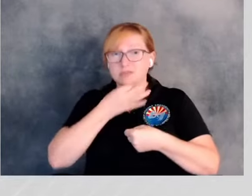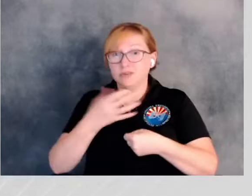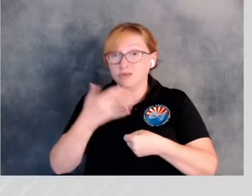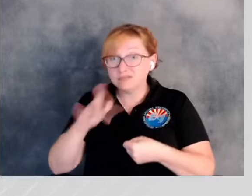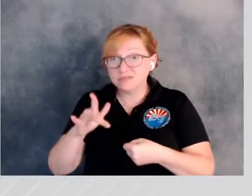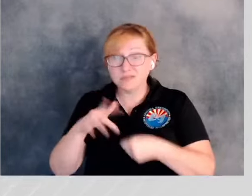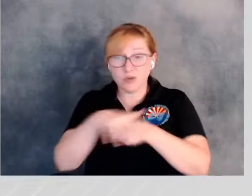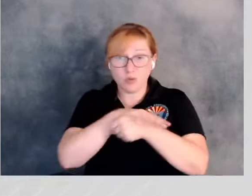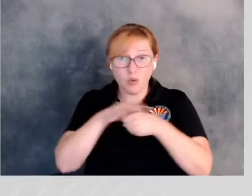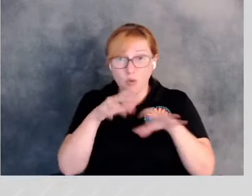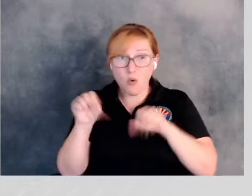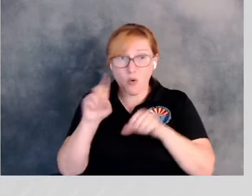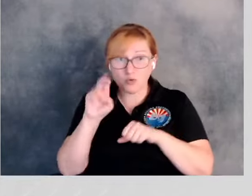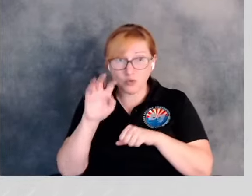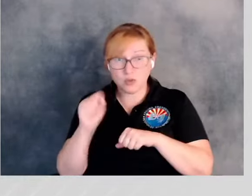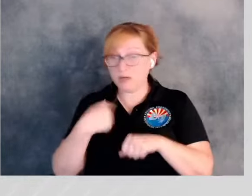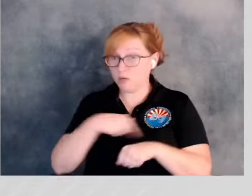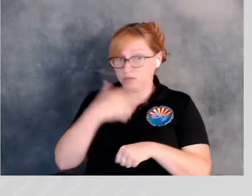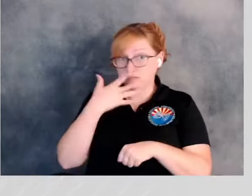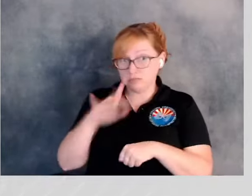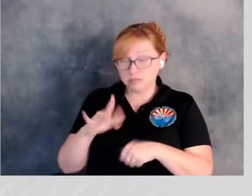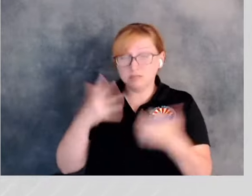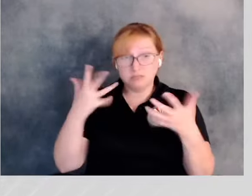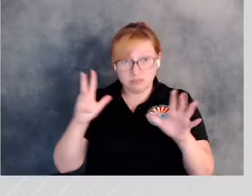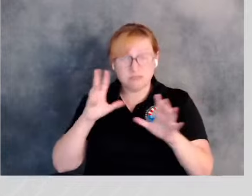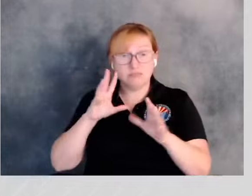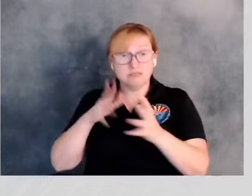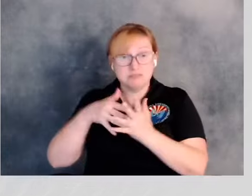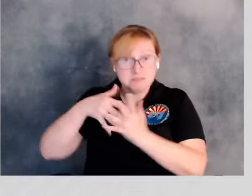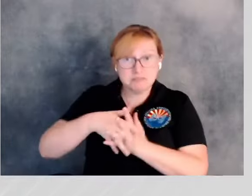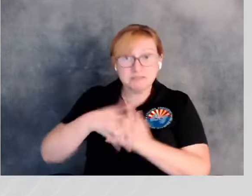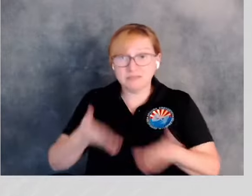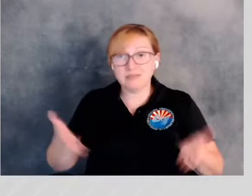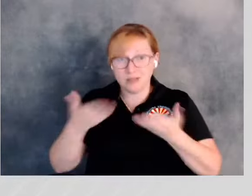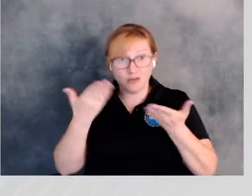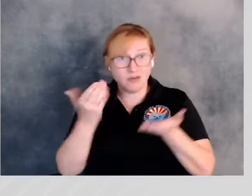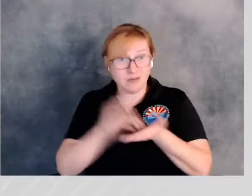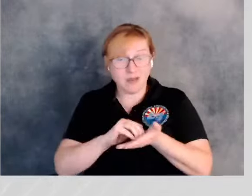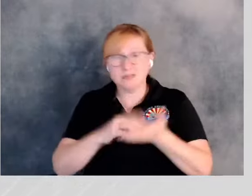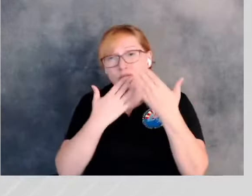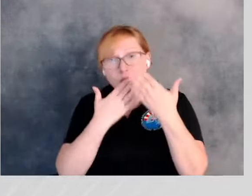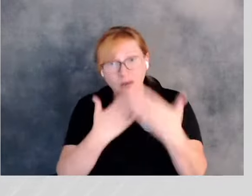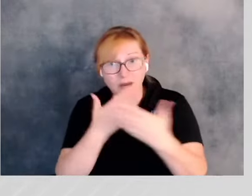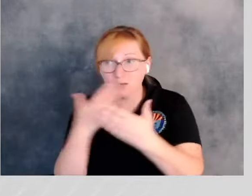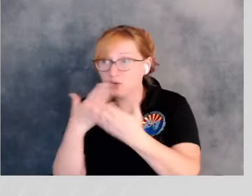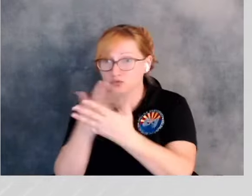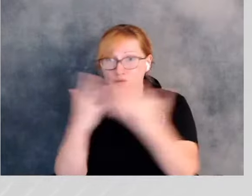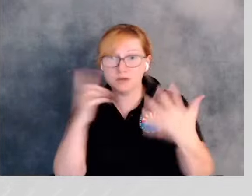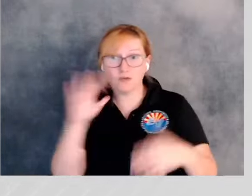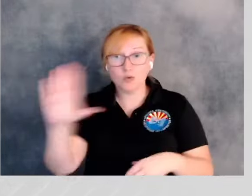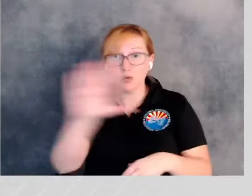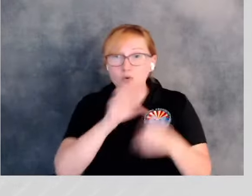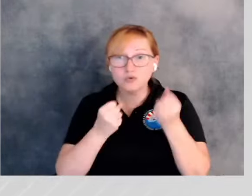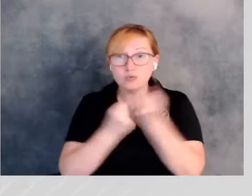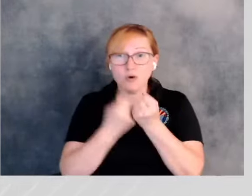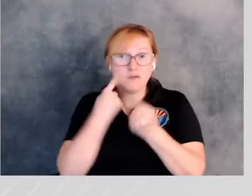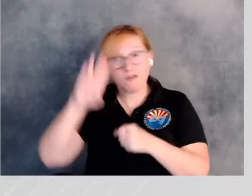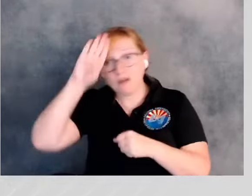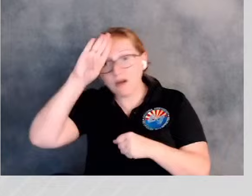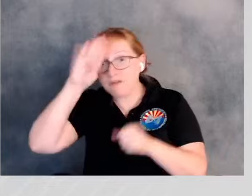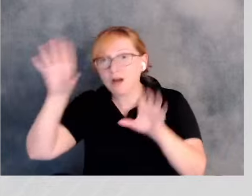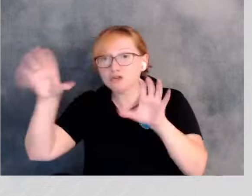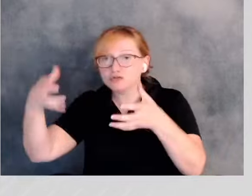have. We feel fortunate to have been here again, and thank you very much for the support you've given our firefighters and our team